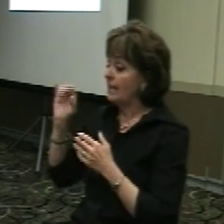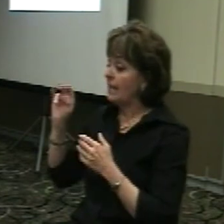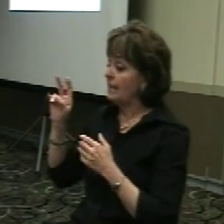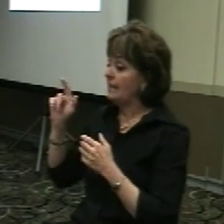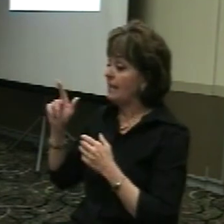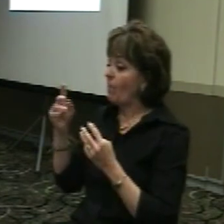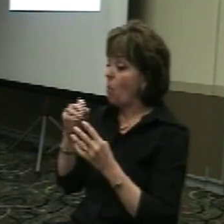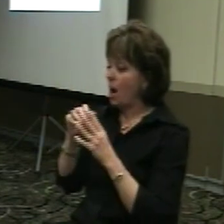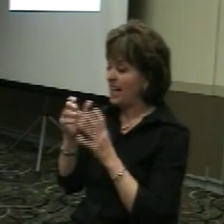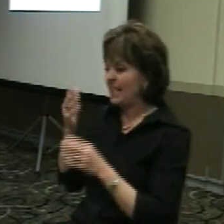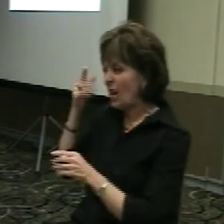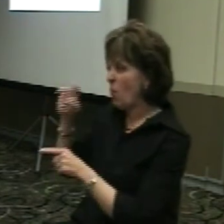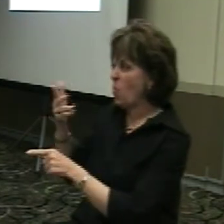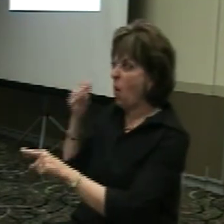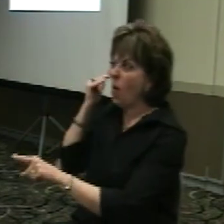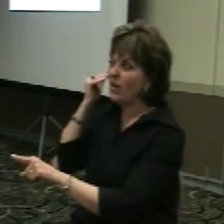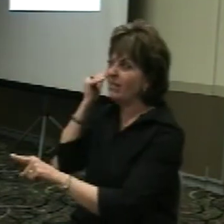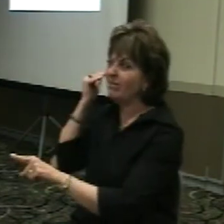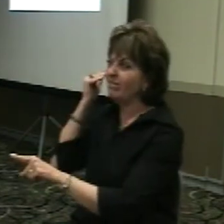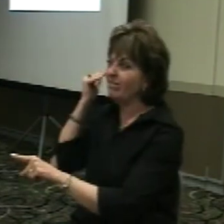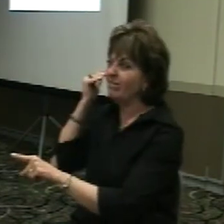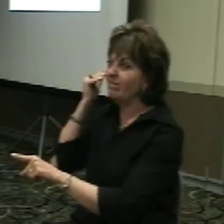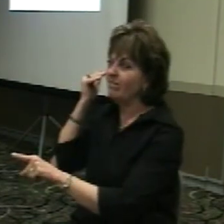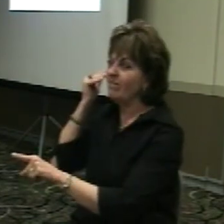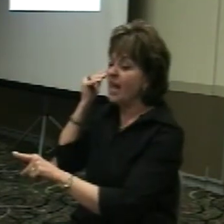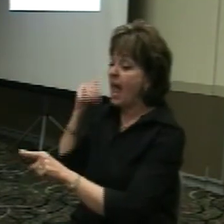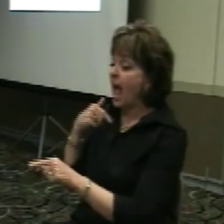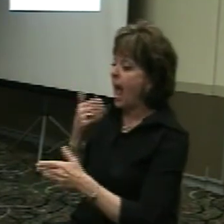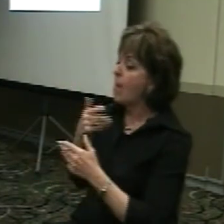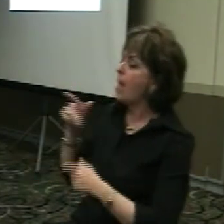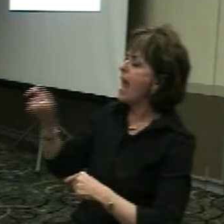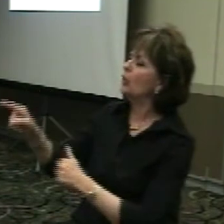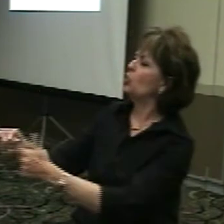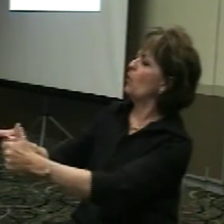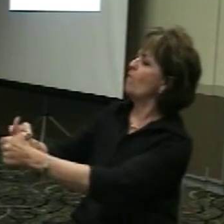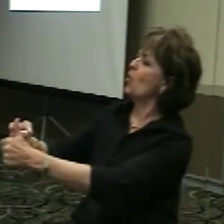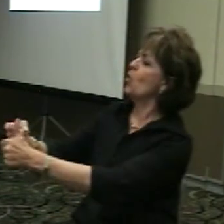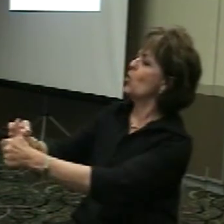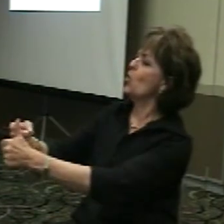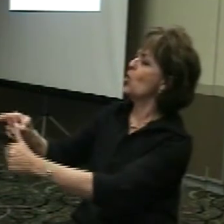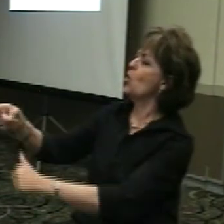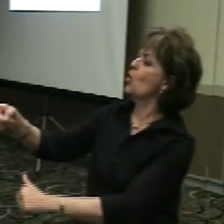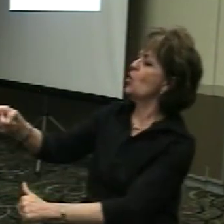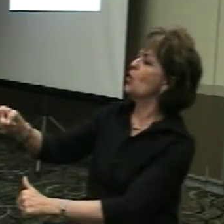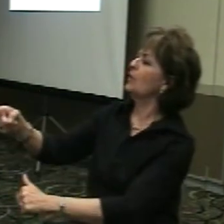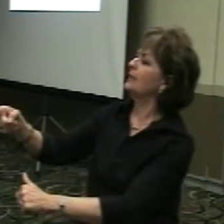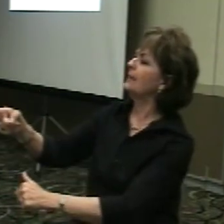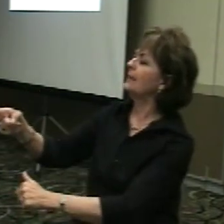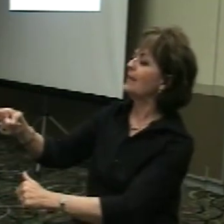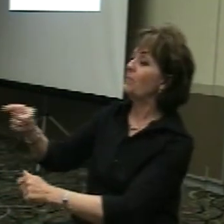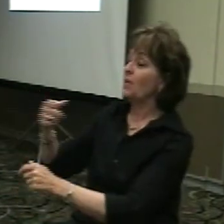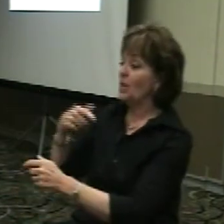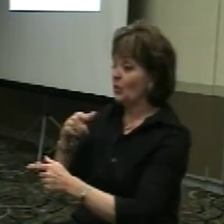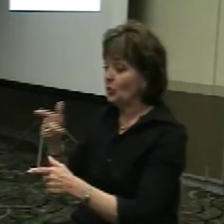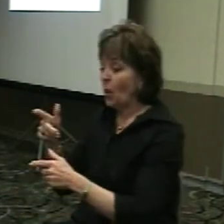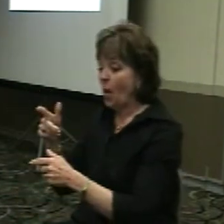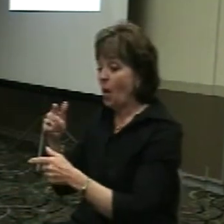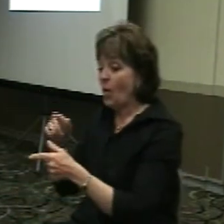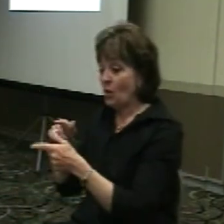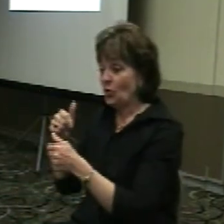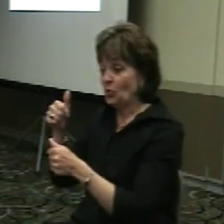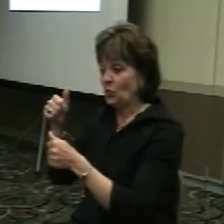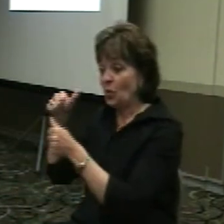I know you've got the content. And I might ask you the very first question because I want to get at the low-hanging fruit that you'll remember something we